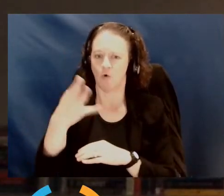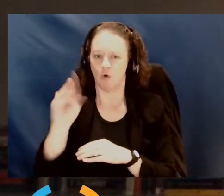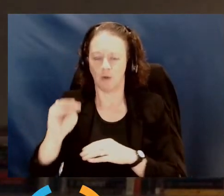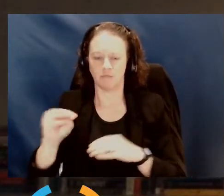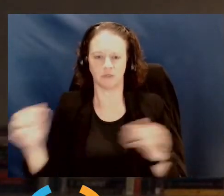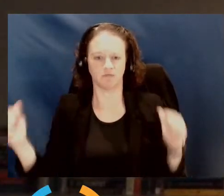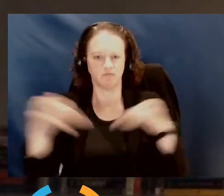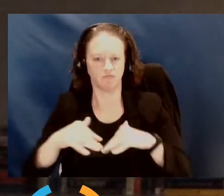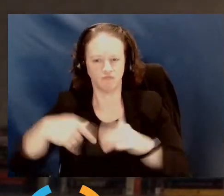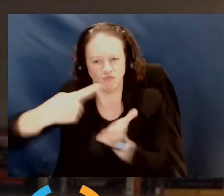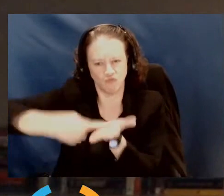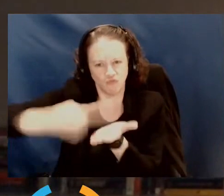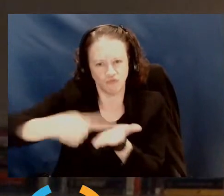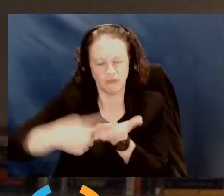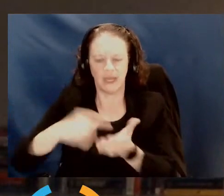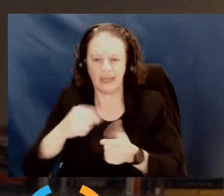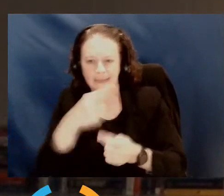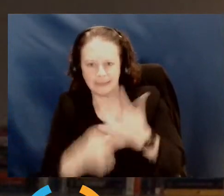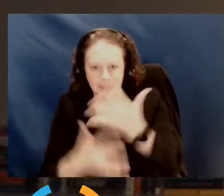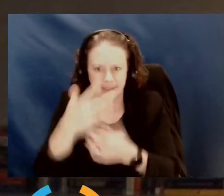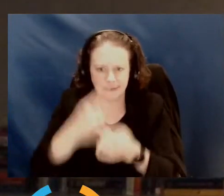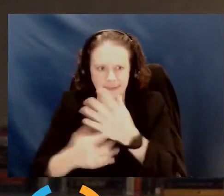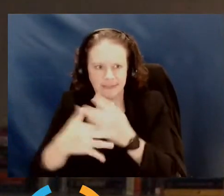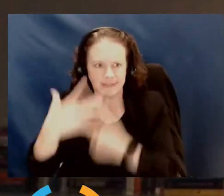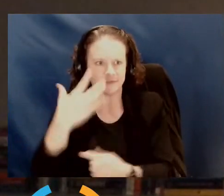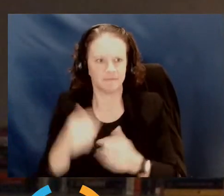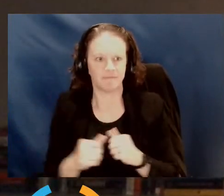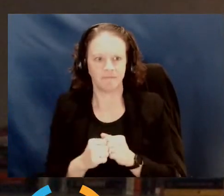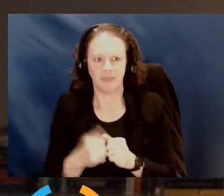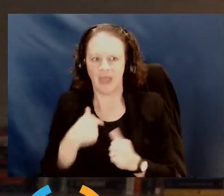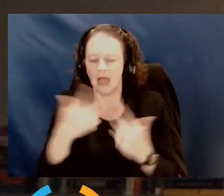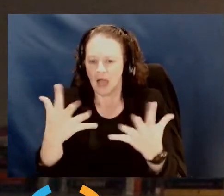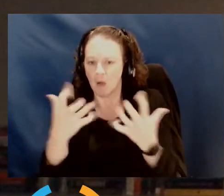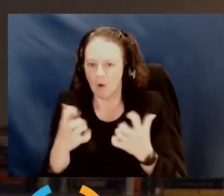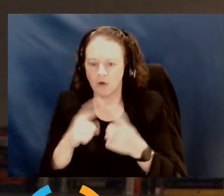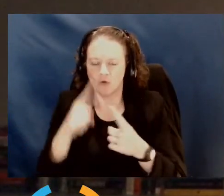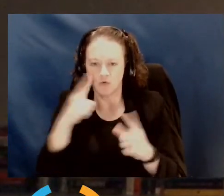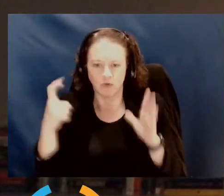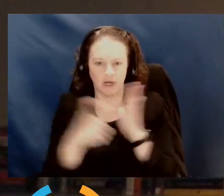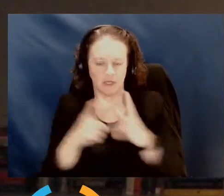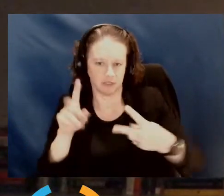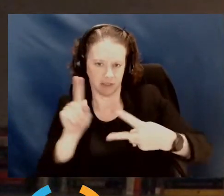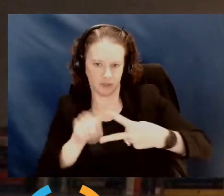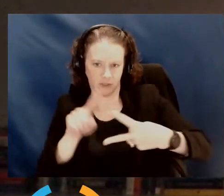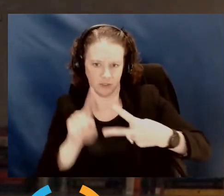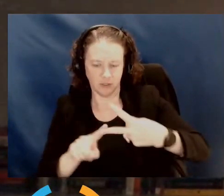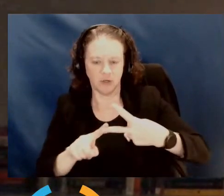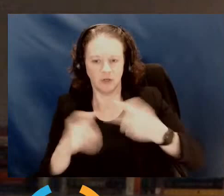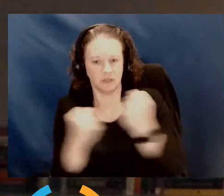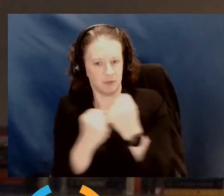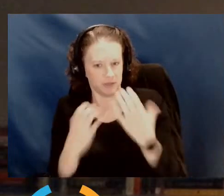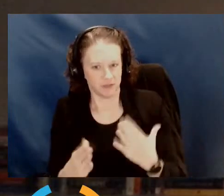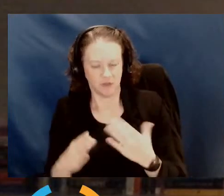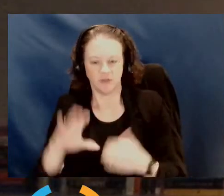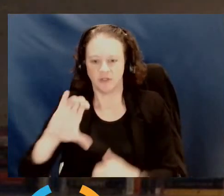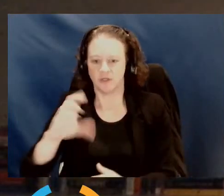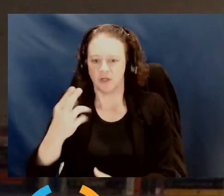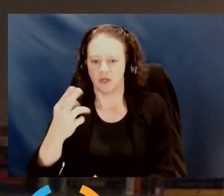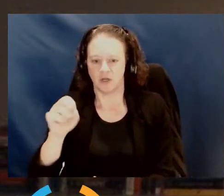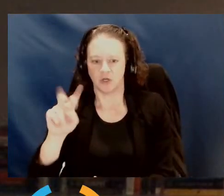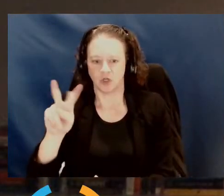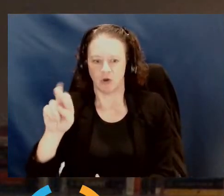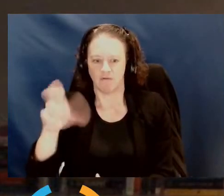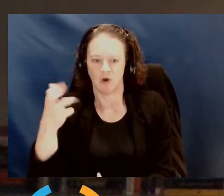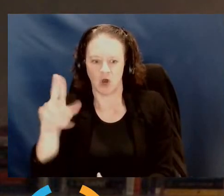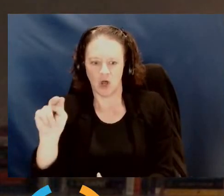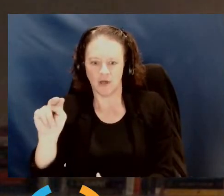moment to recognize our season sponsors, Chevron and Northwest Natural, and acknowledge our partners, Morel